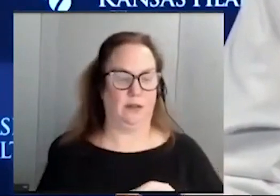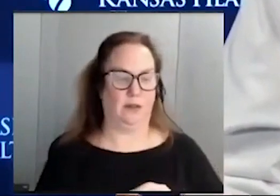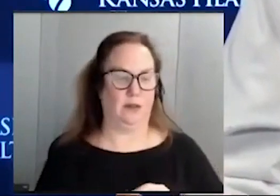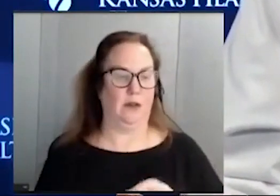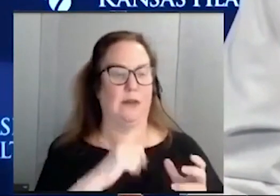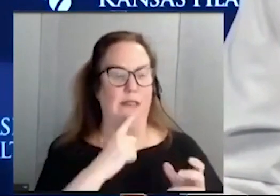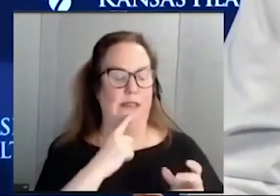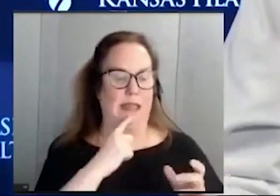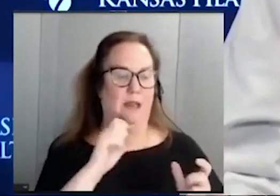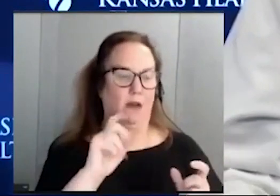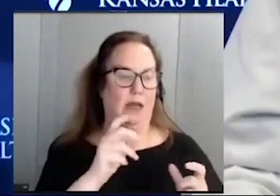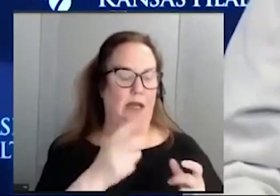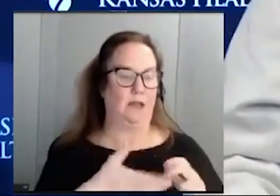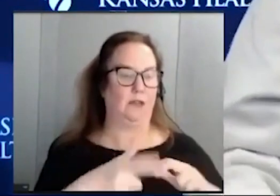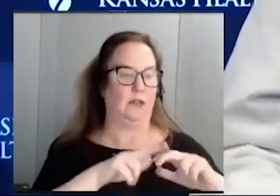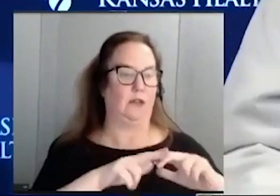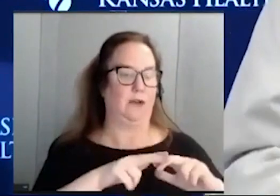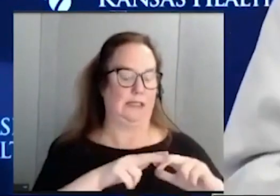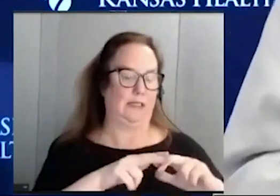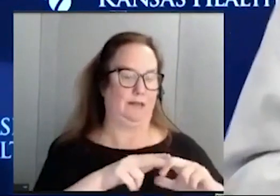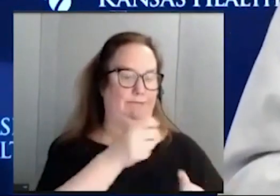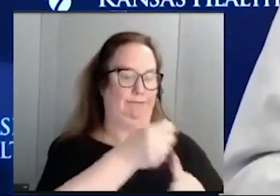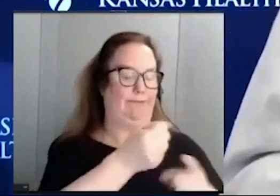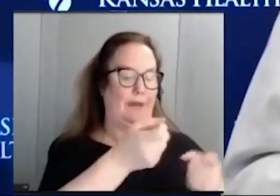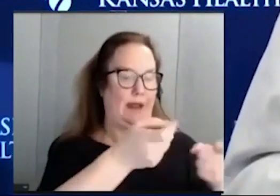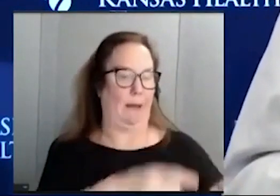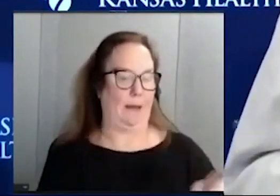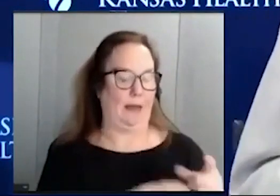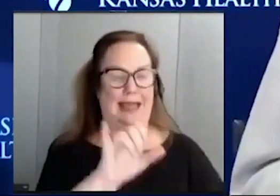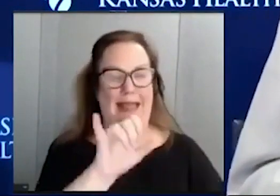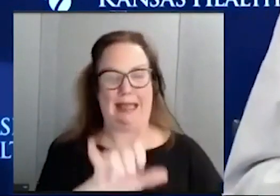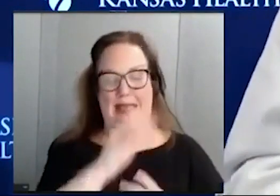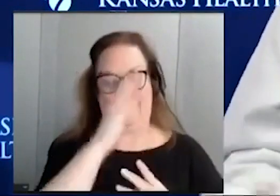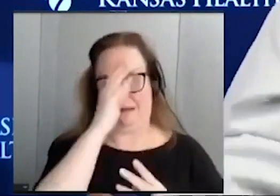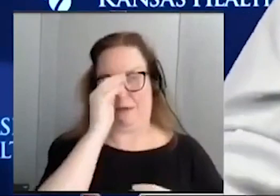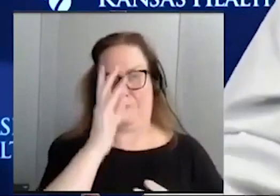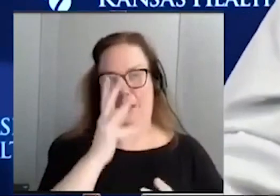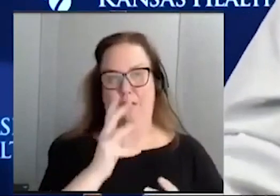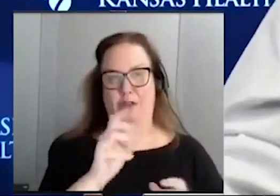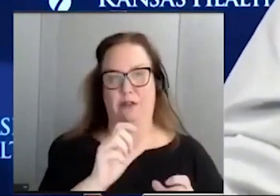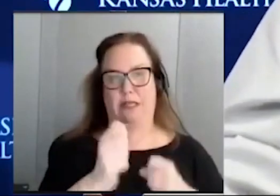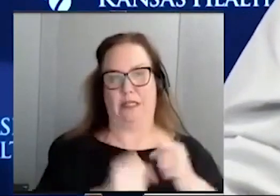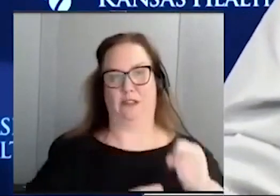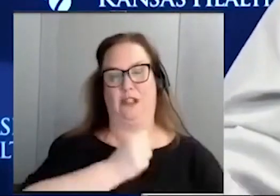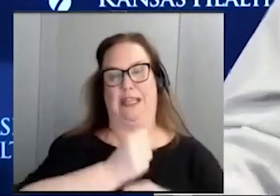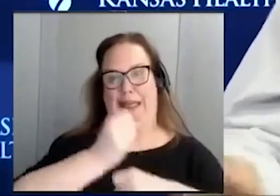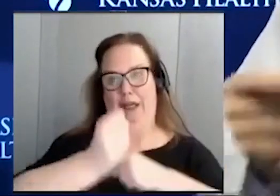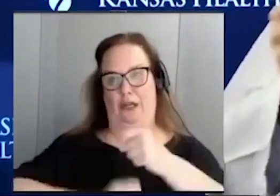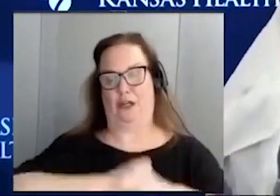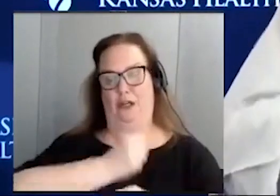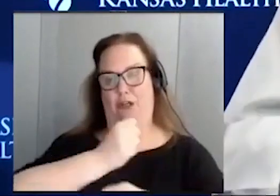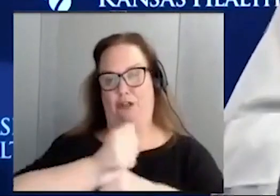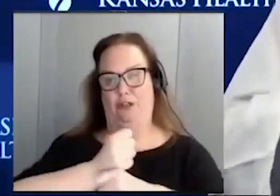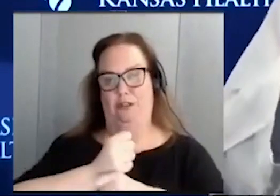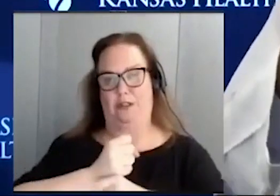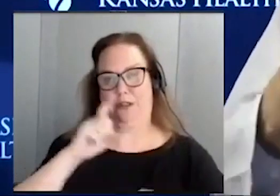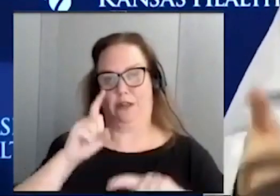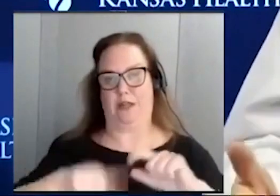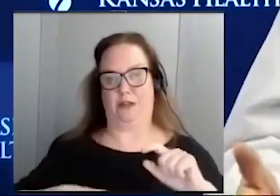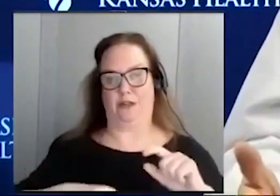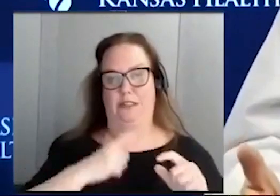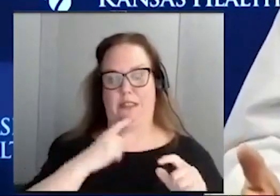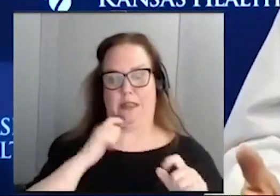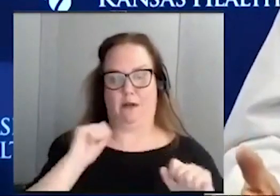there's an increased incidence. That type of information takes years to come up with. You can't just turn on, we're